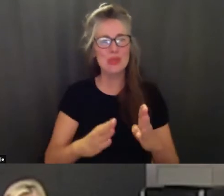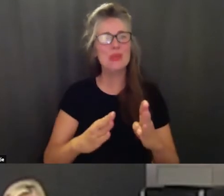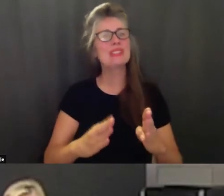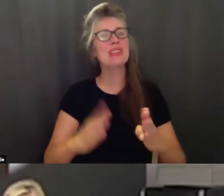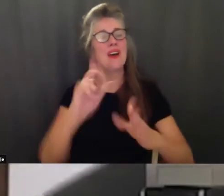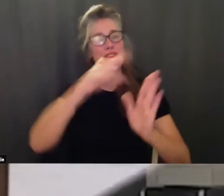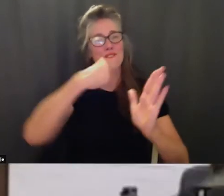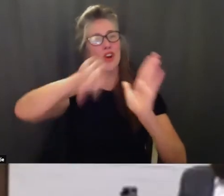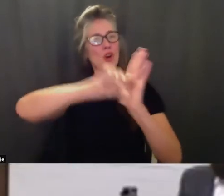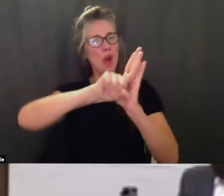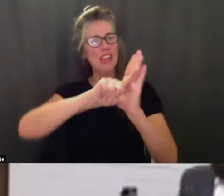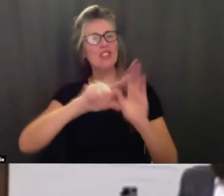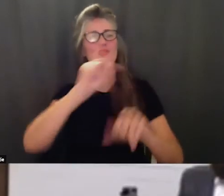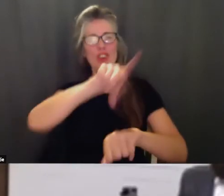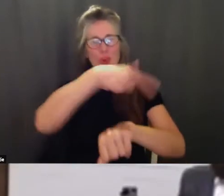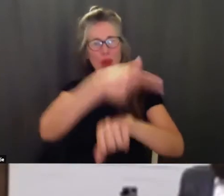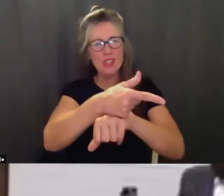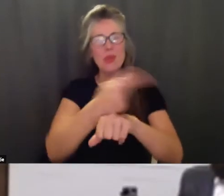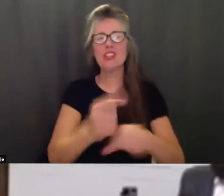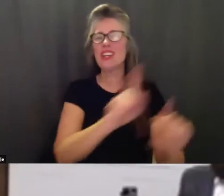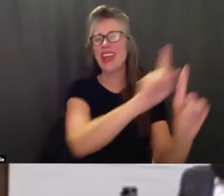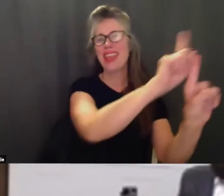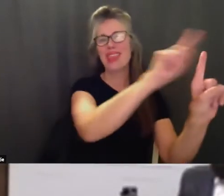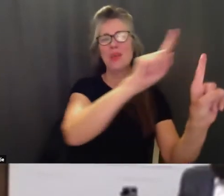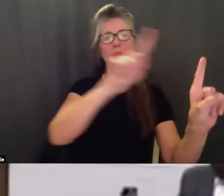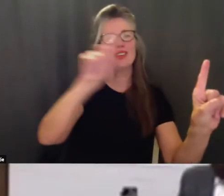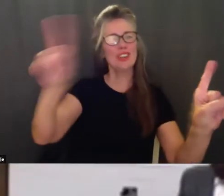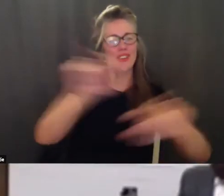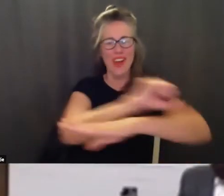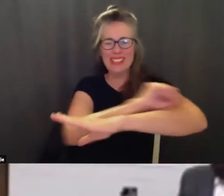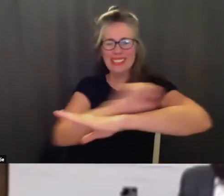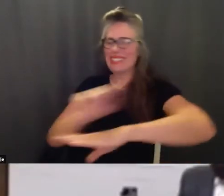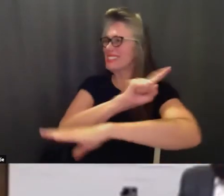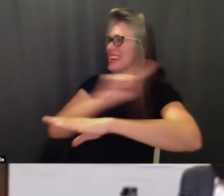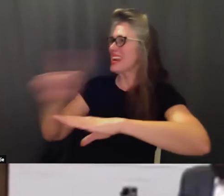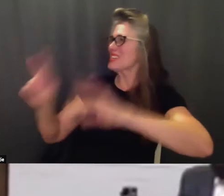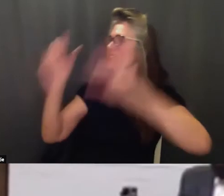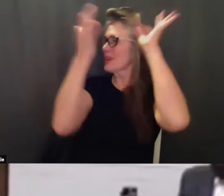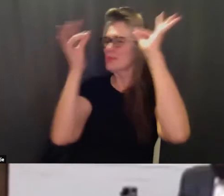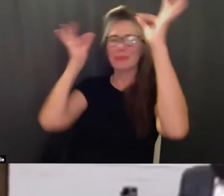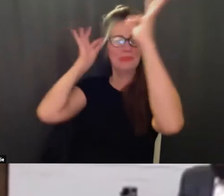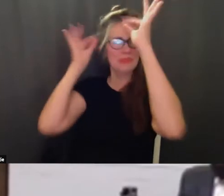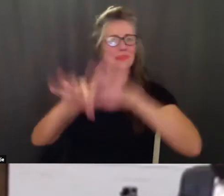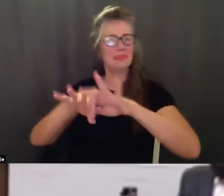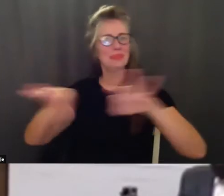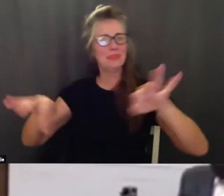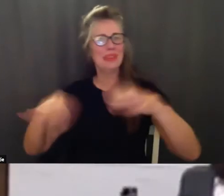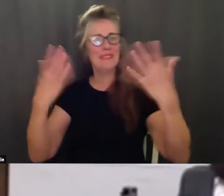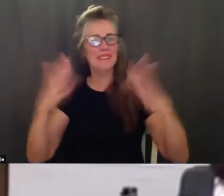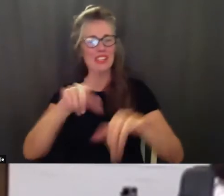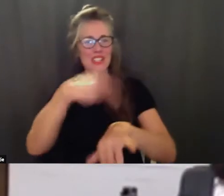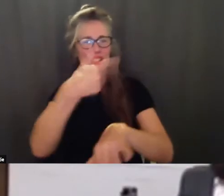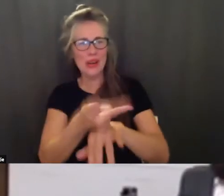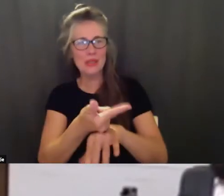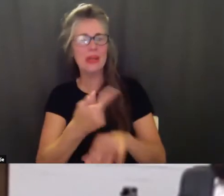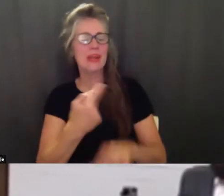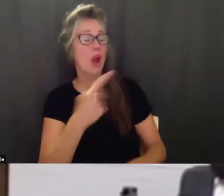that, when I started drilling down and looking at the data at the beginning of June to see how everyone did, I